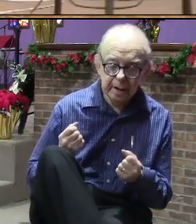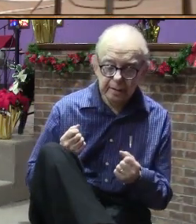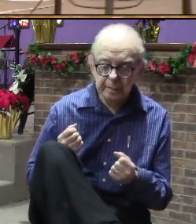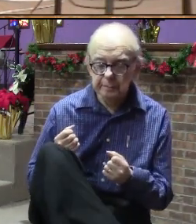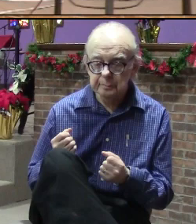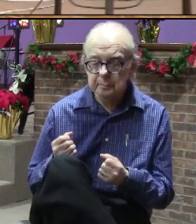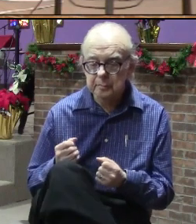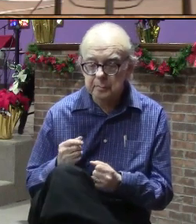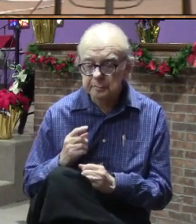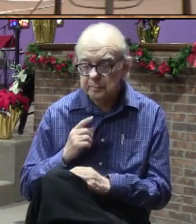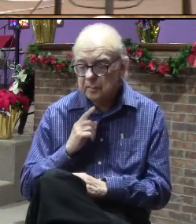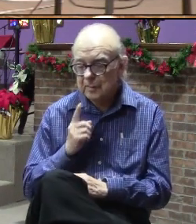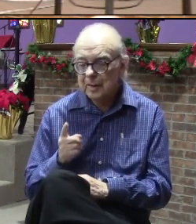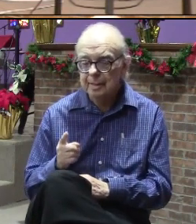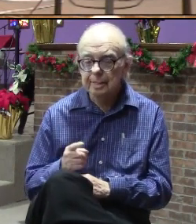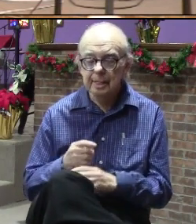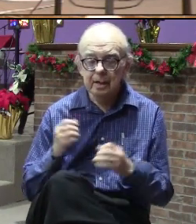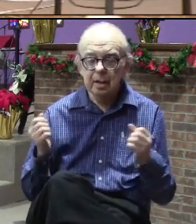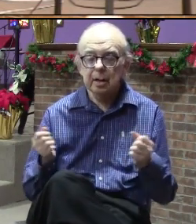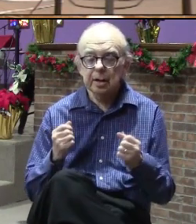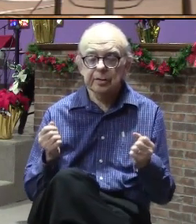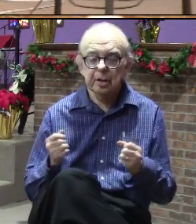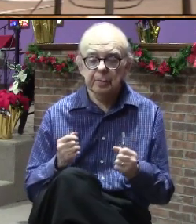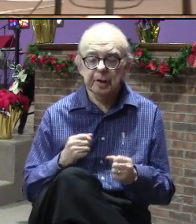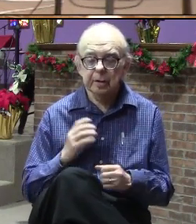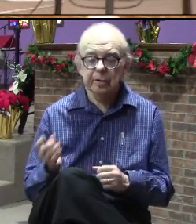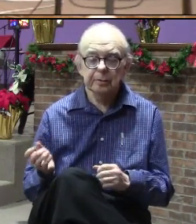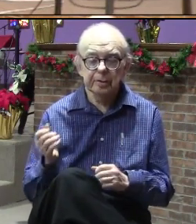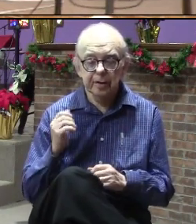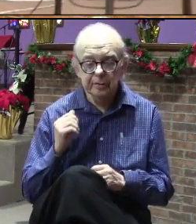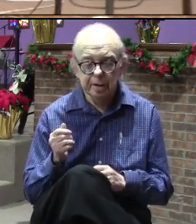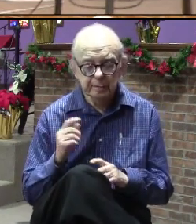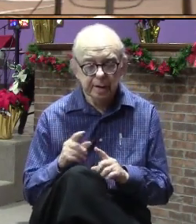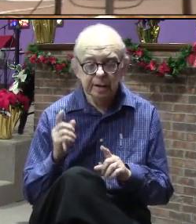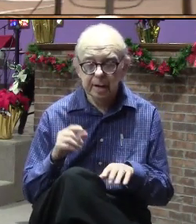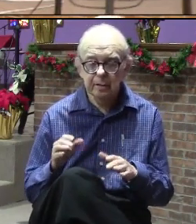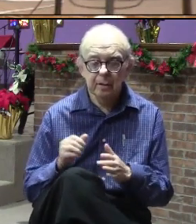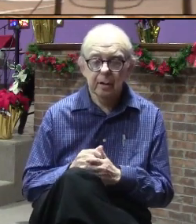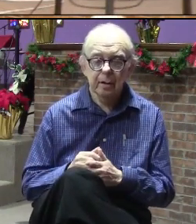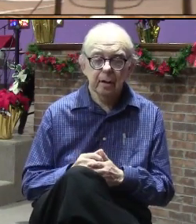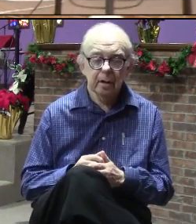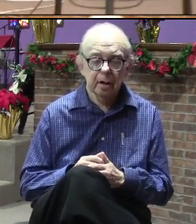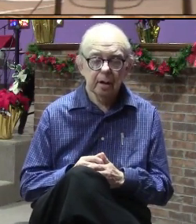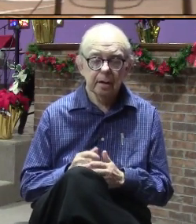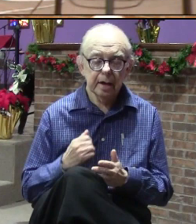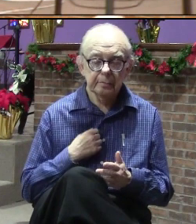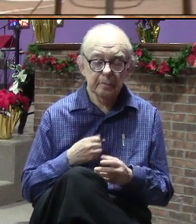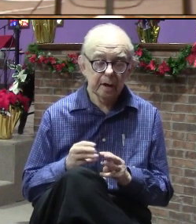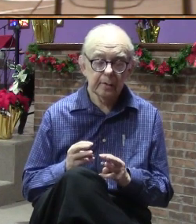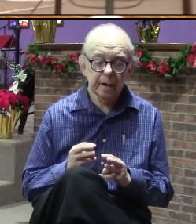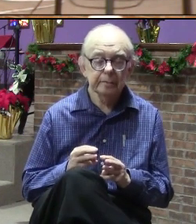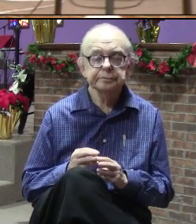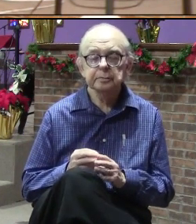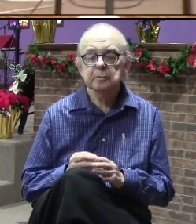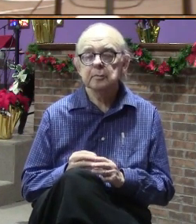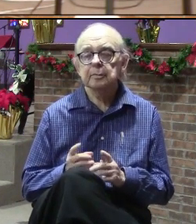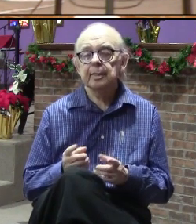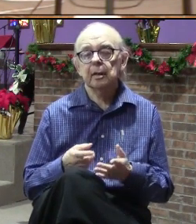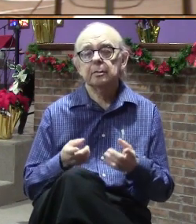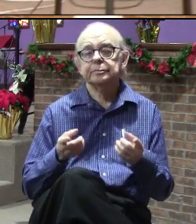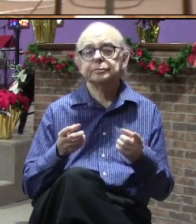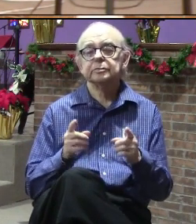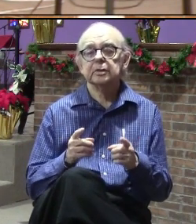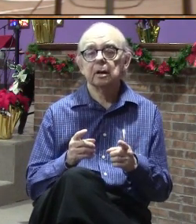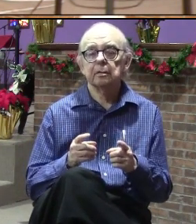in reality, I like to celebrate it every day, but I can't do that. But I do in my own way. And so what happens